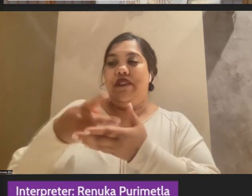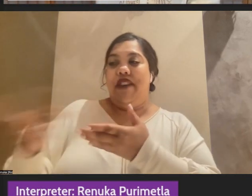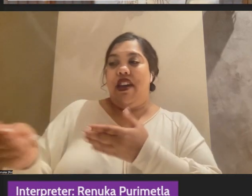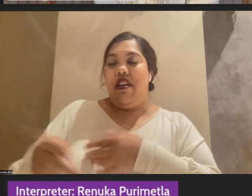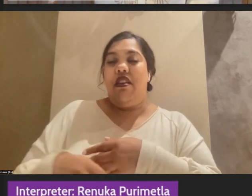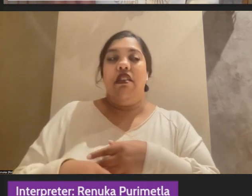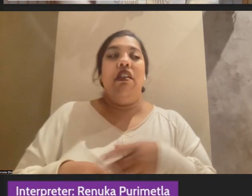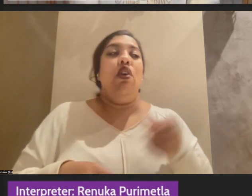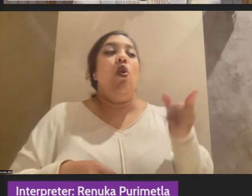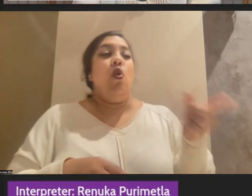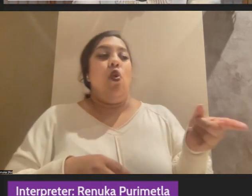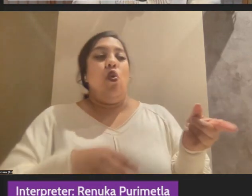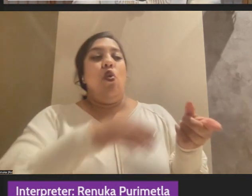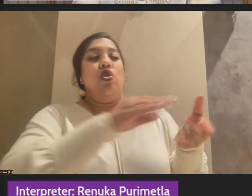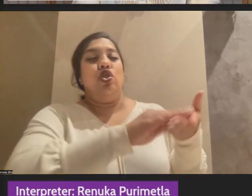they're the scholars,